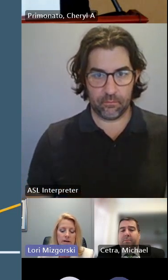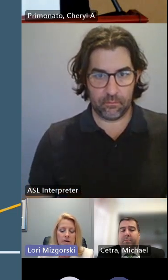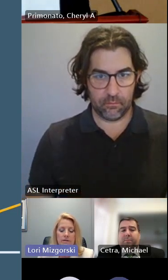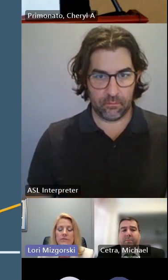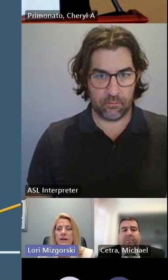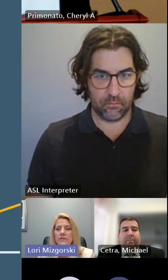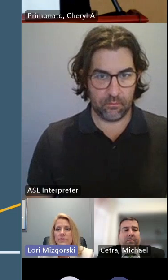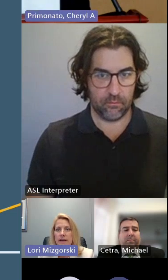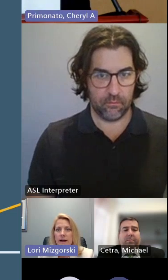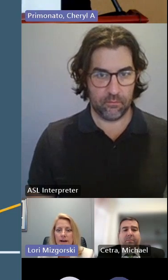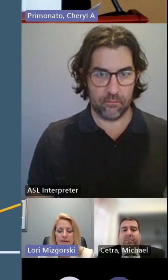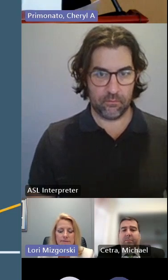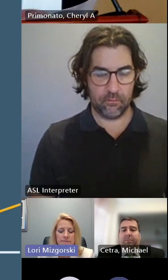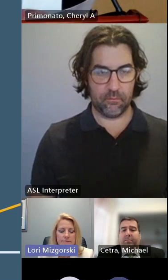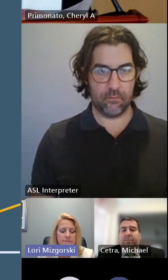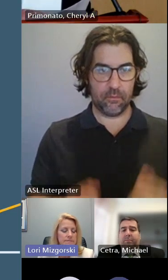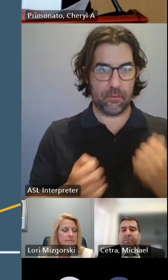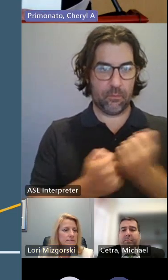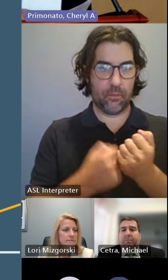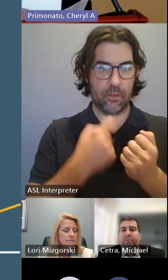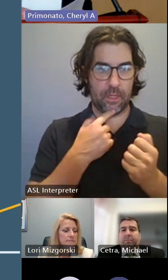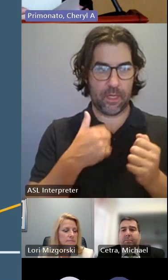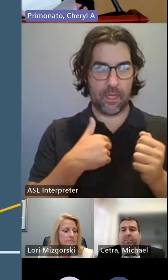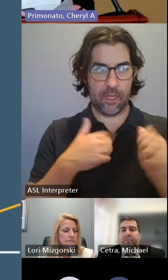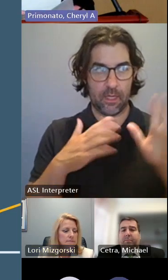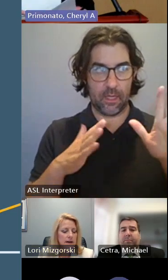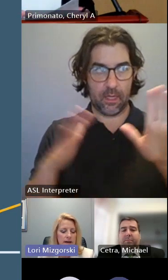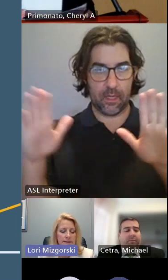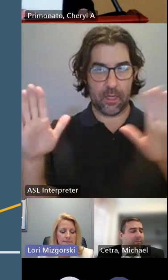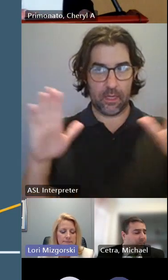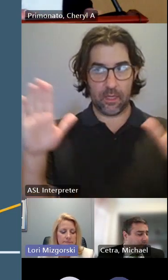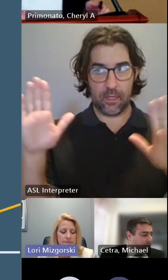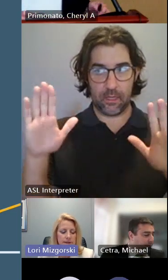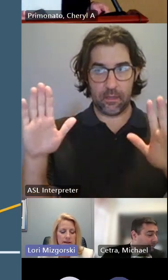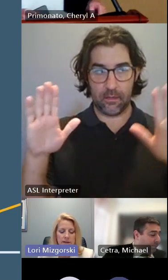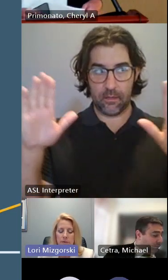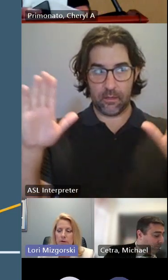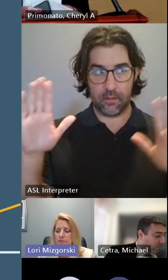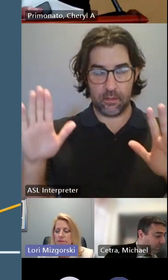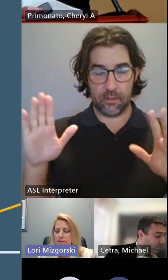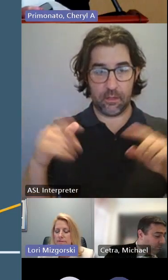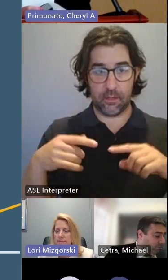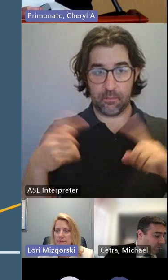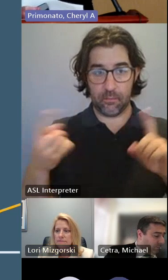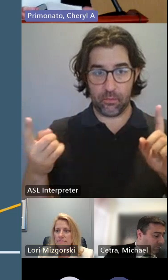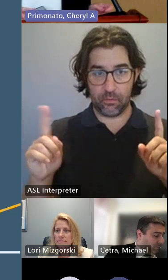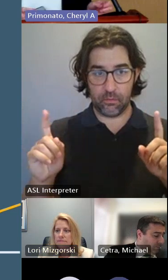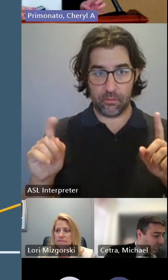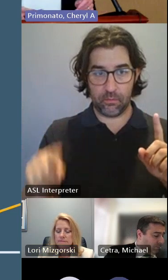Hearing none, all in favor, say aye. Aye. Aye. Any opposed?